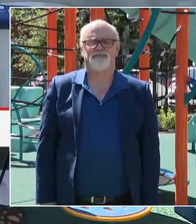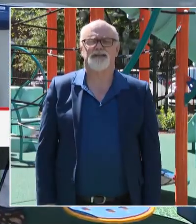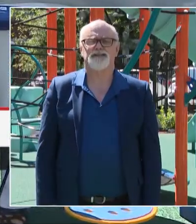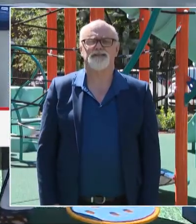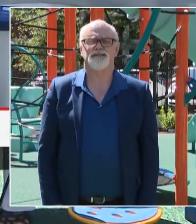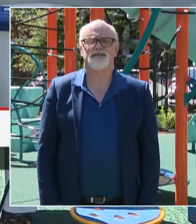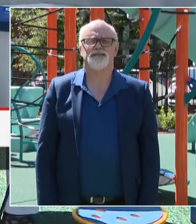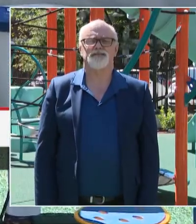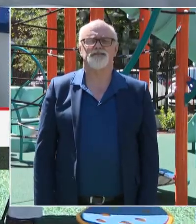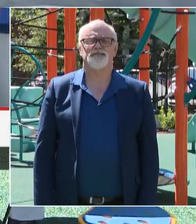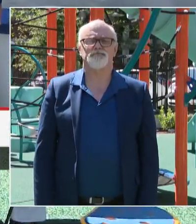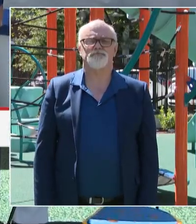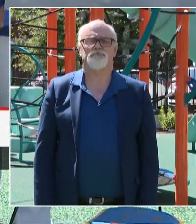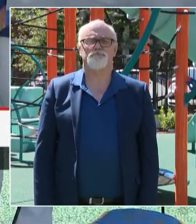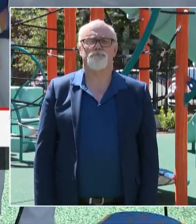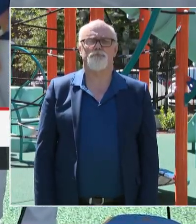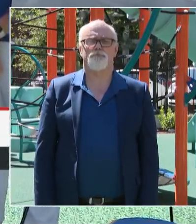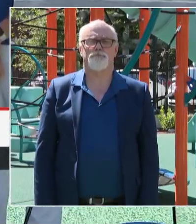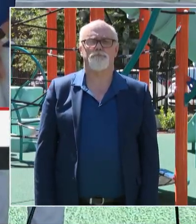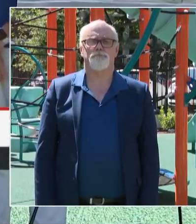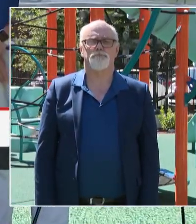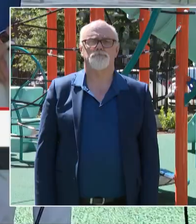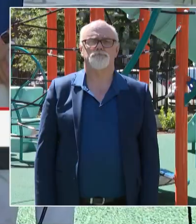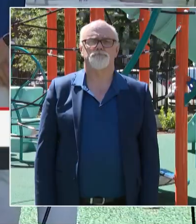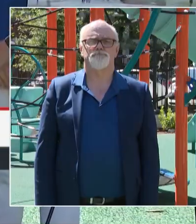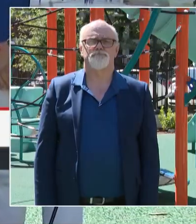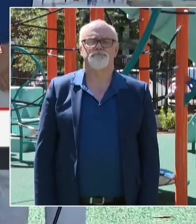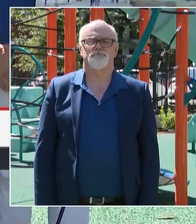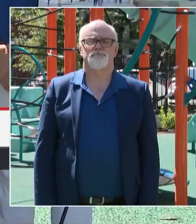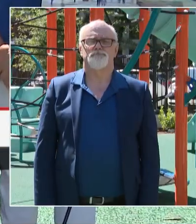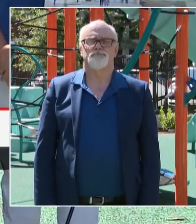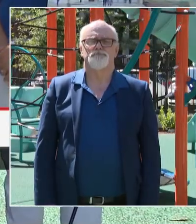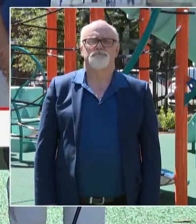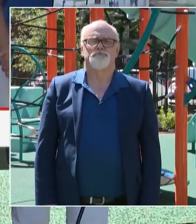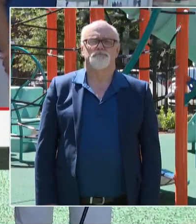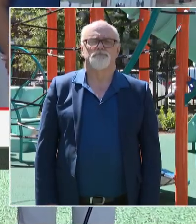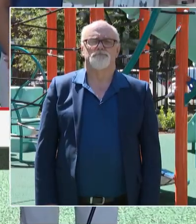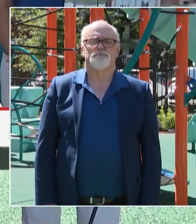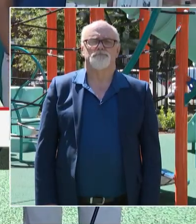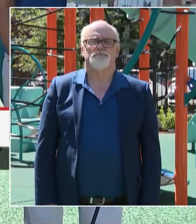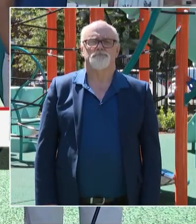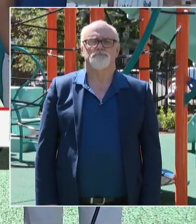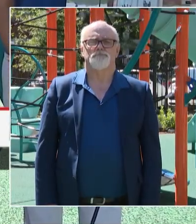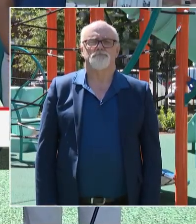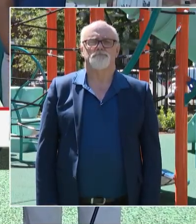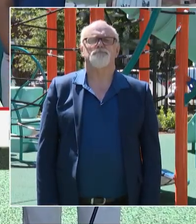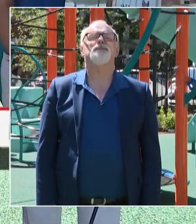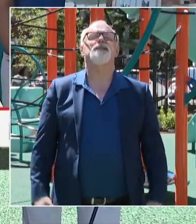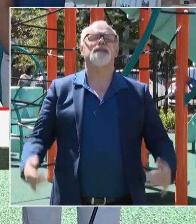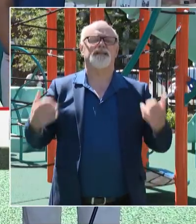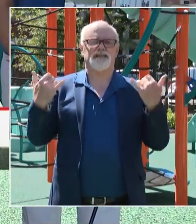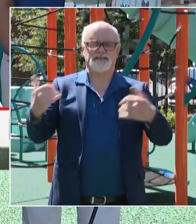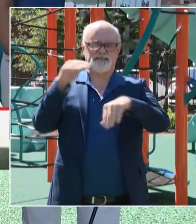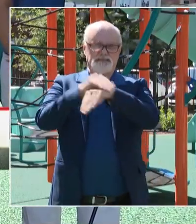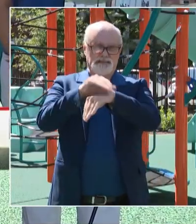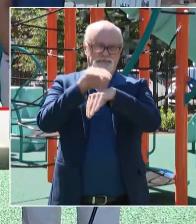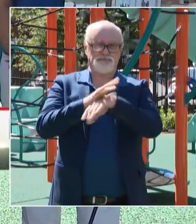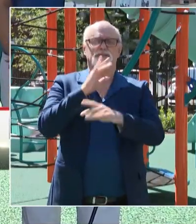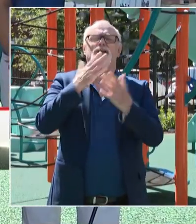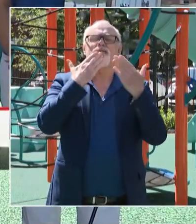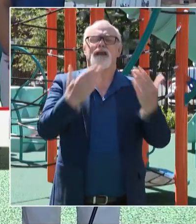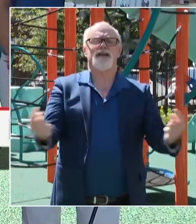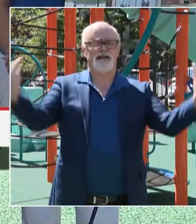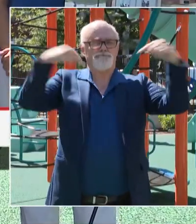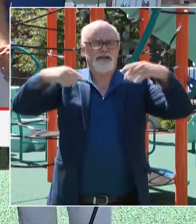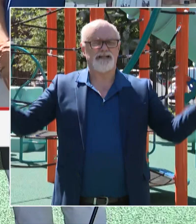la escuela bilingüe Oyster-Adams Campus Adams. Thank you all for visiting my school today. It looks